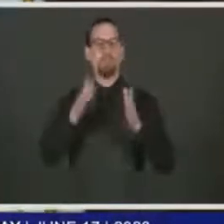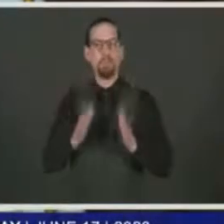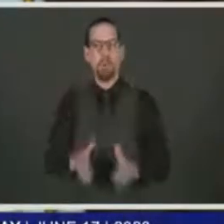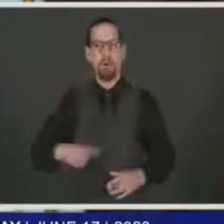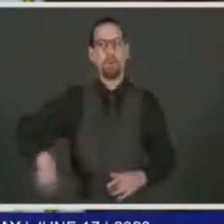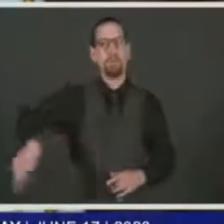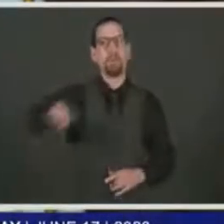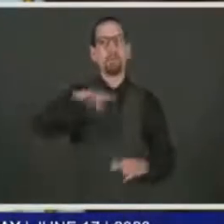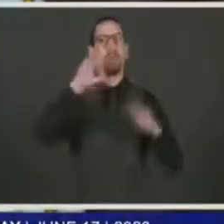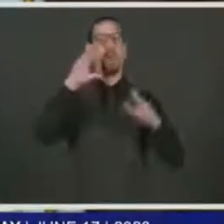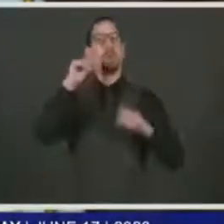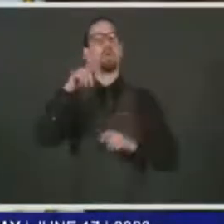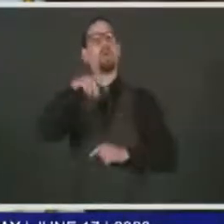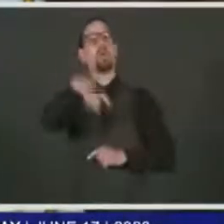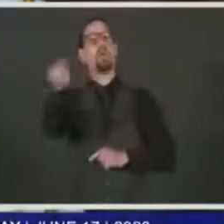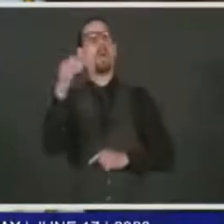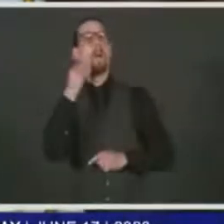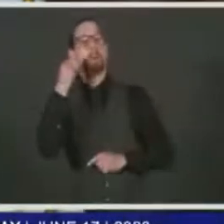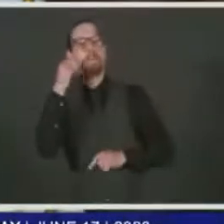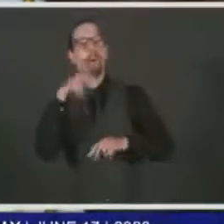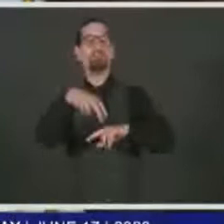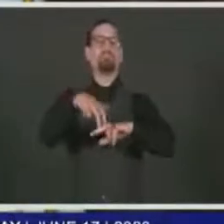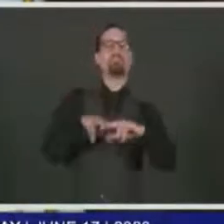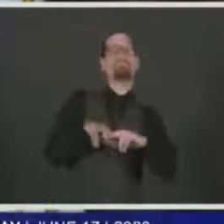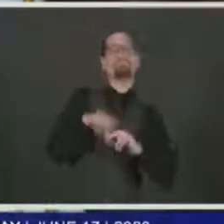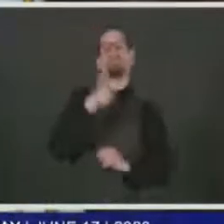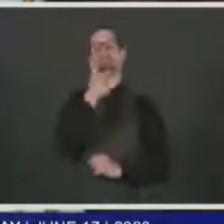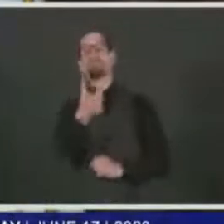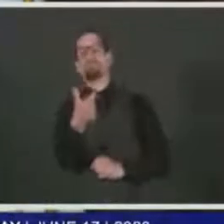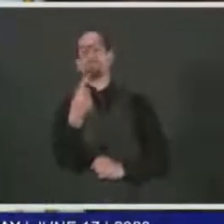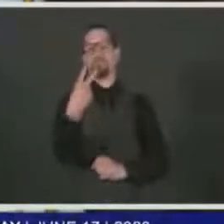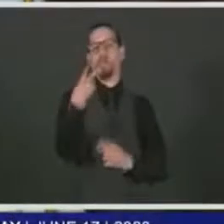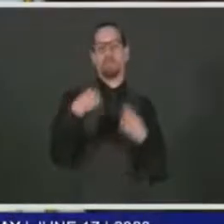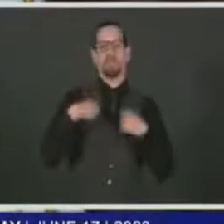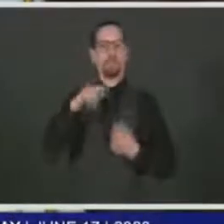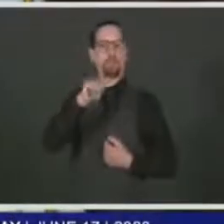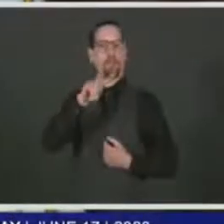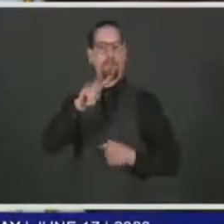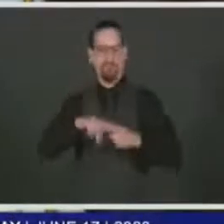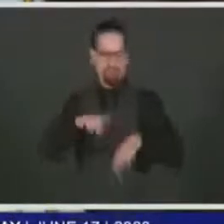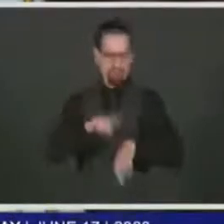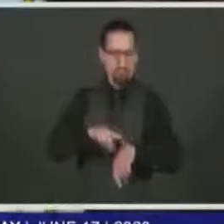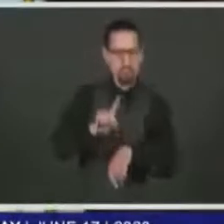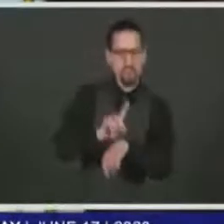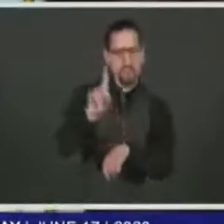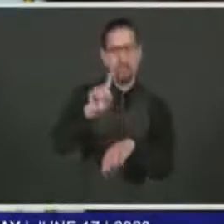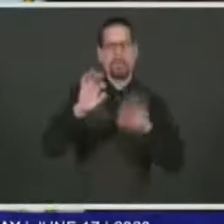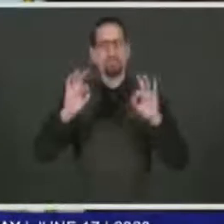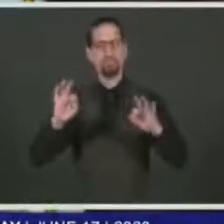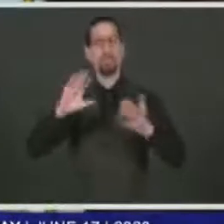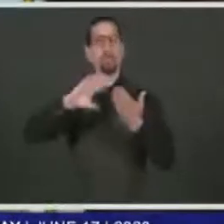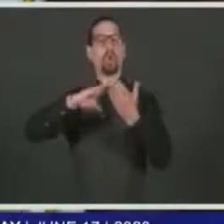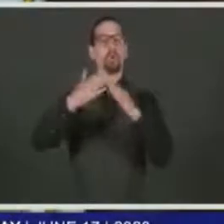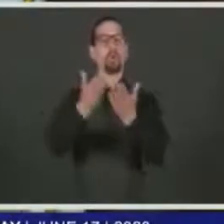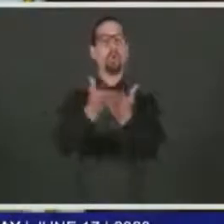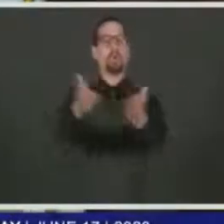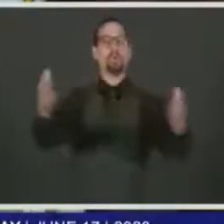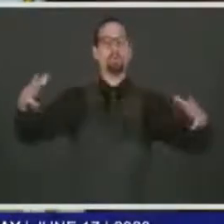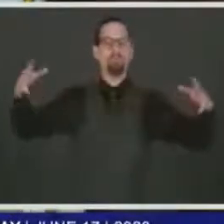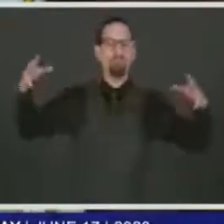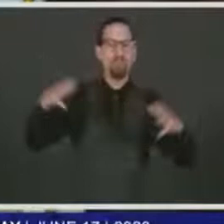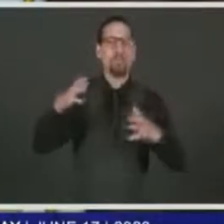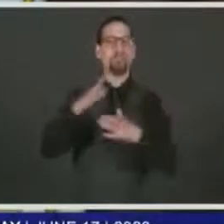home watching. I think we've all become accustomed to the 1 o'clock hour as our time to be together as a community and share